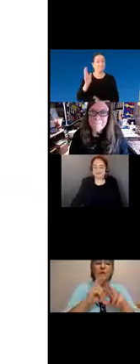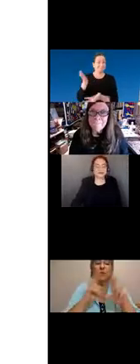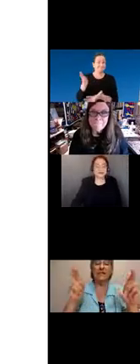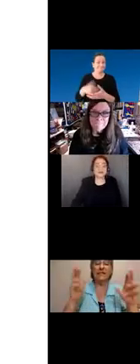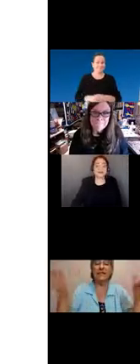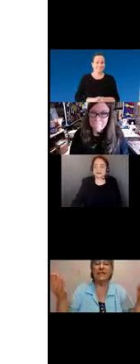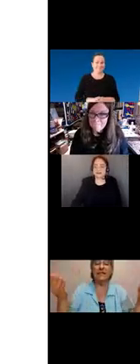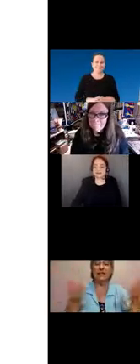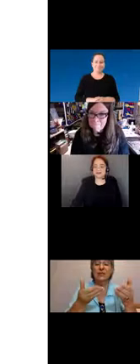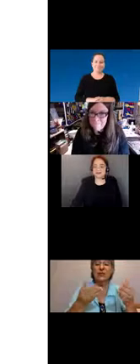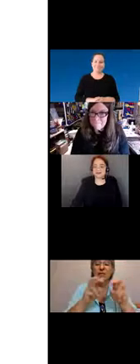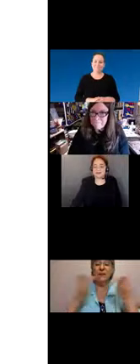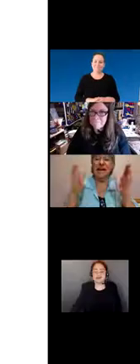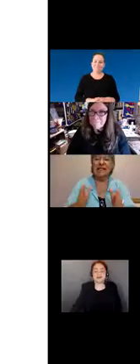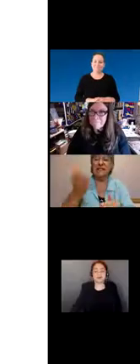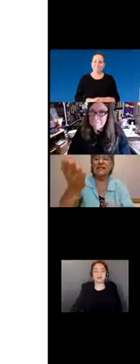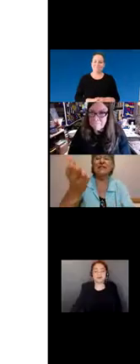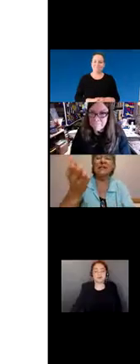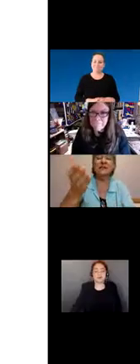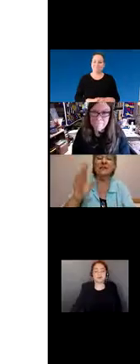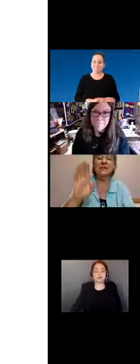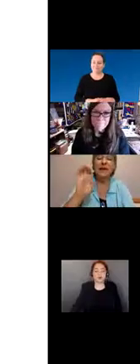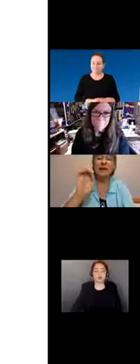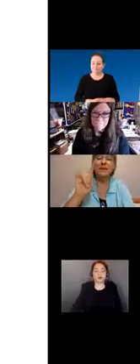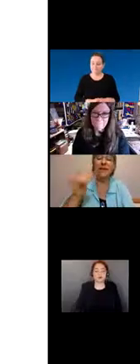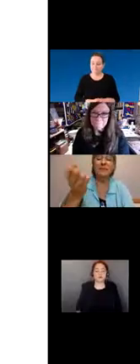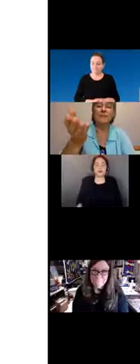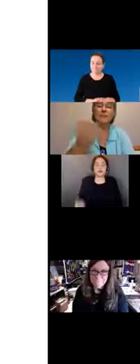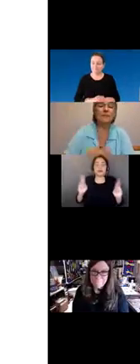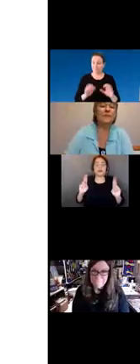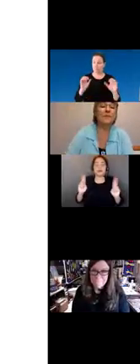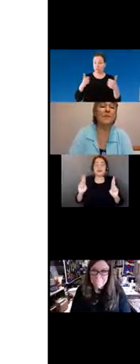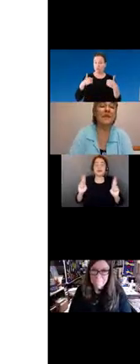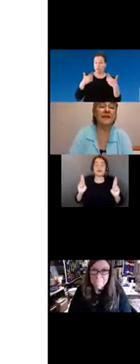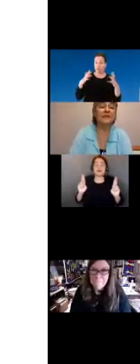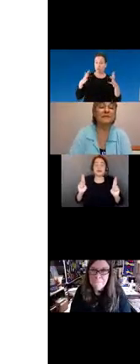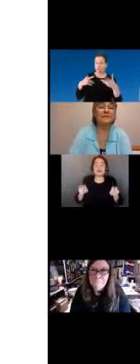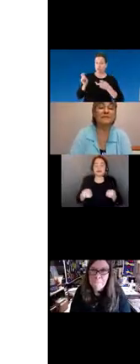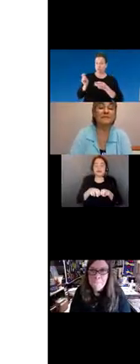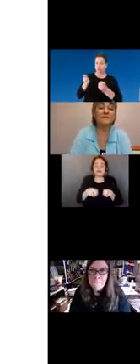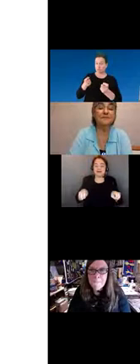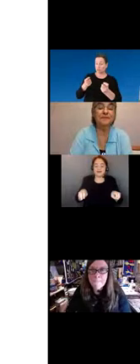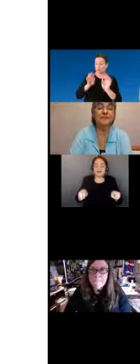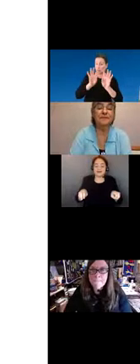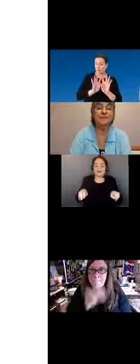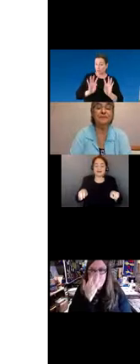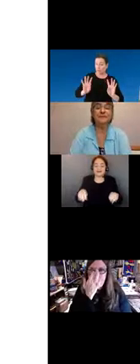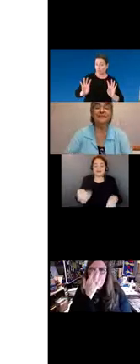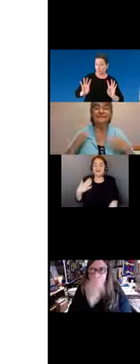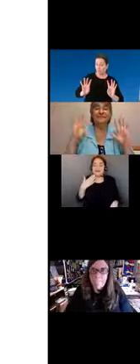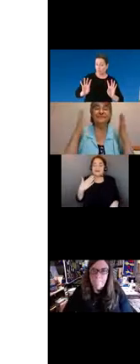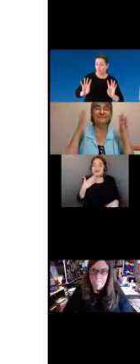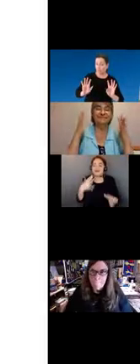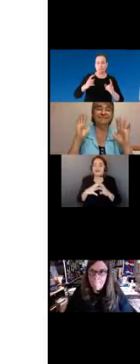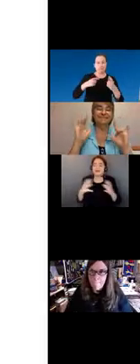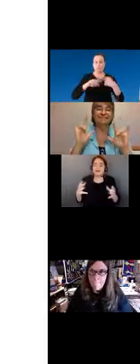So we're ready to introduce the panelists. Thank you so much. Yes, thank you so much, Nancy and Sheena, for